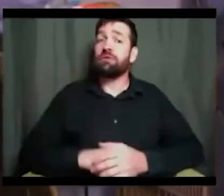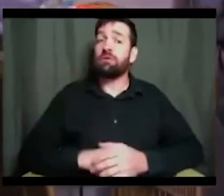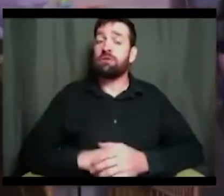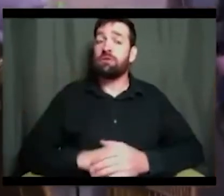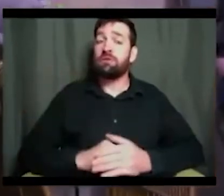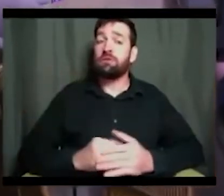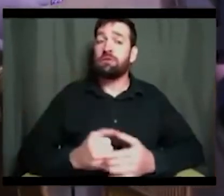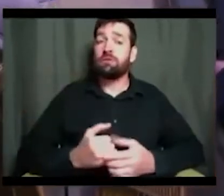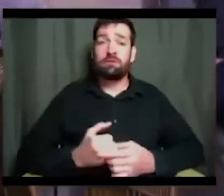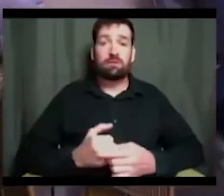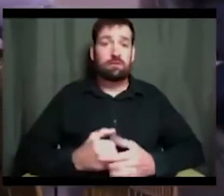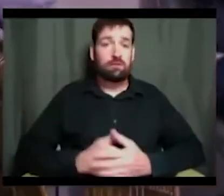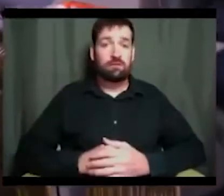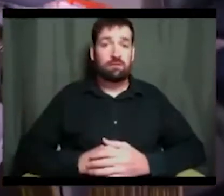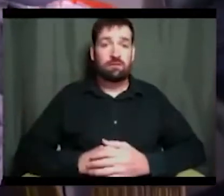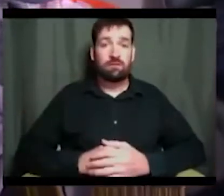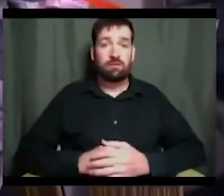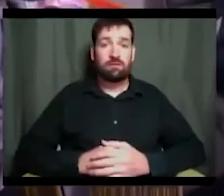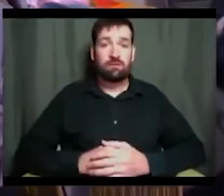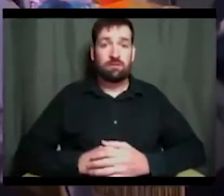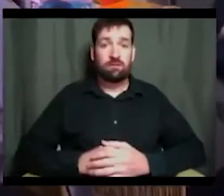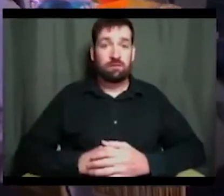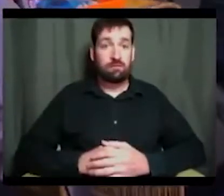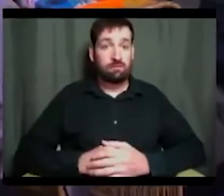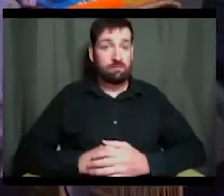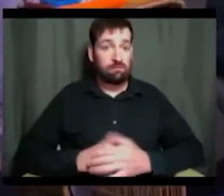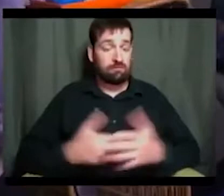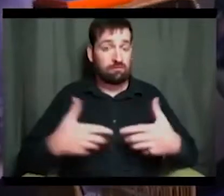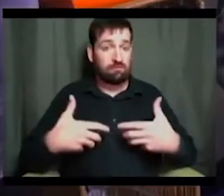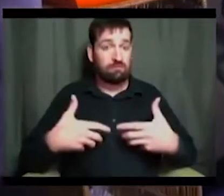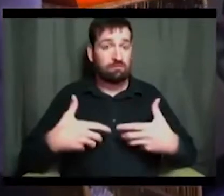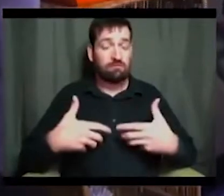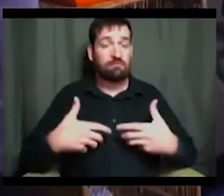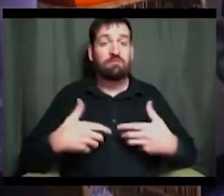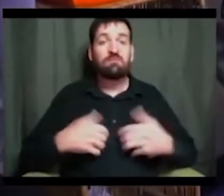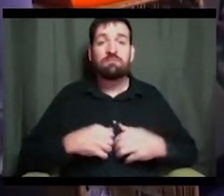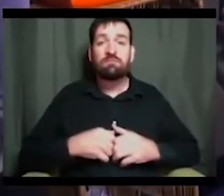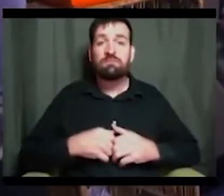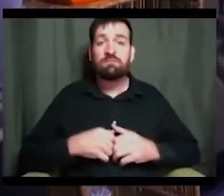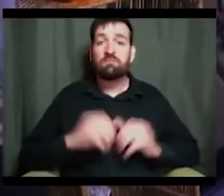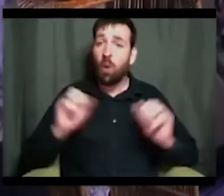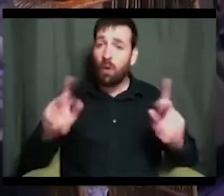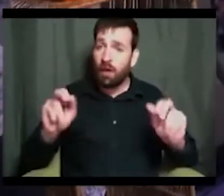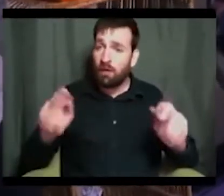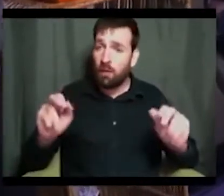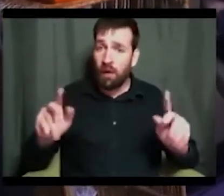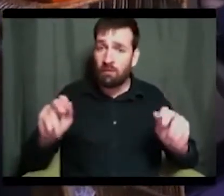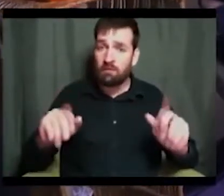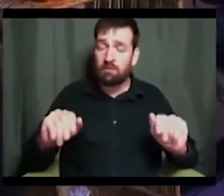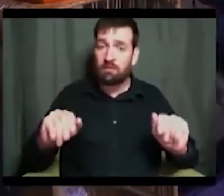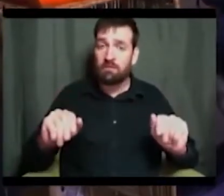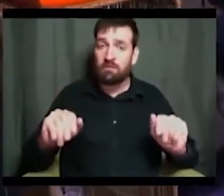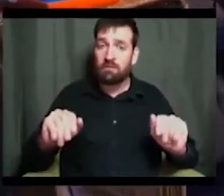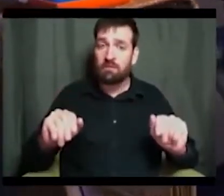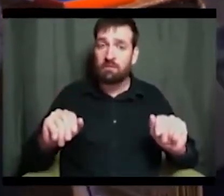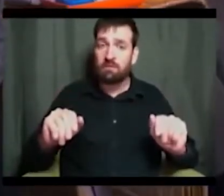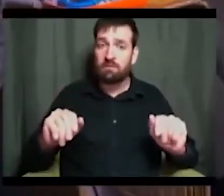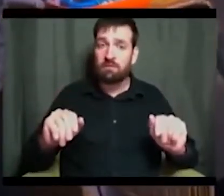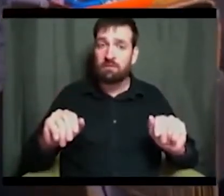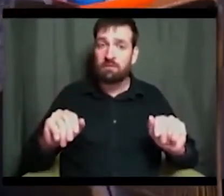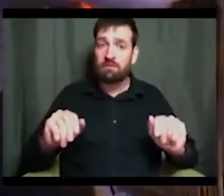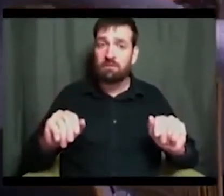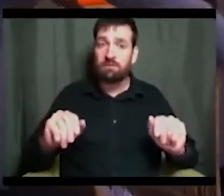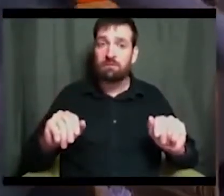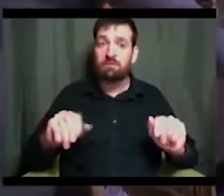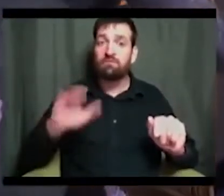away away from the needle? from the Okay. distraction. Okay. And what's It that? distracts you. Okay, Russell, Dr.